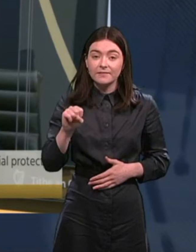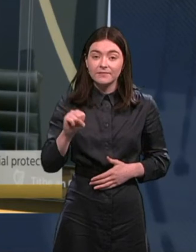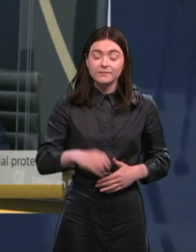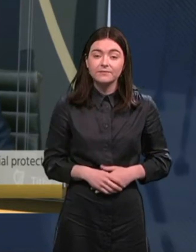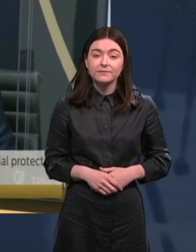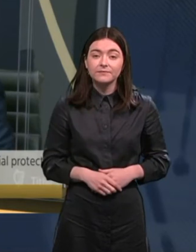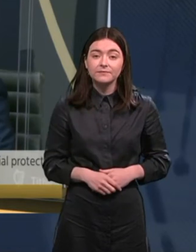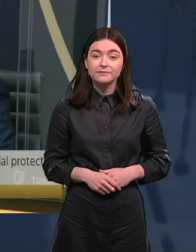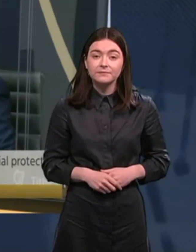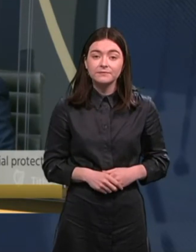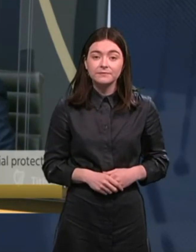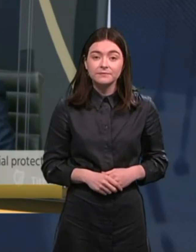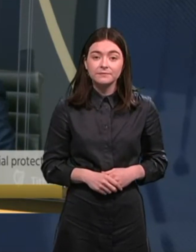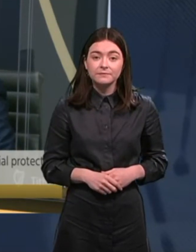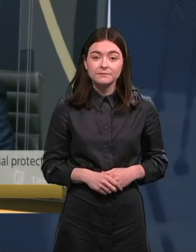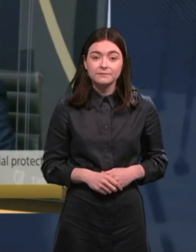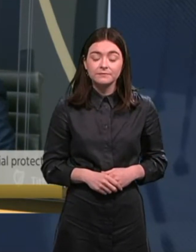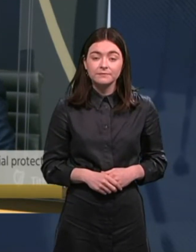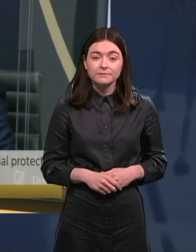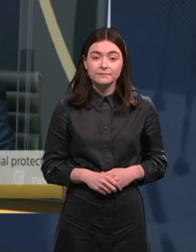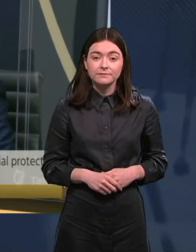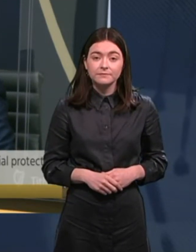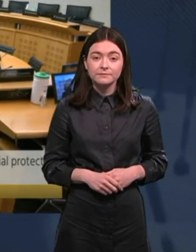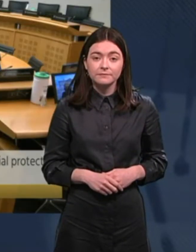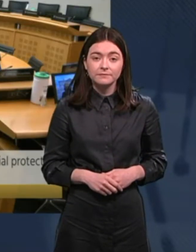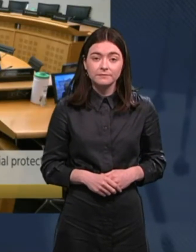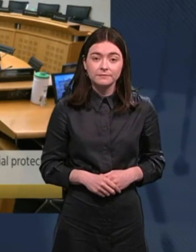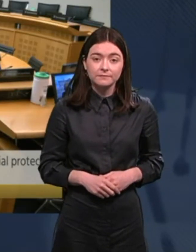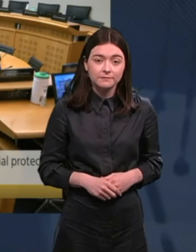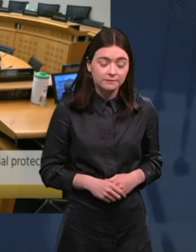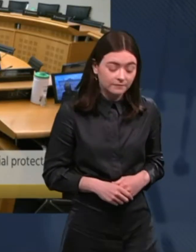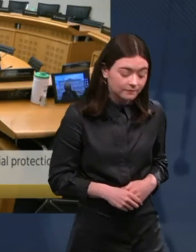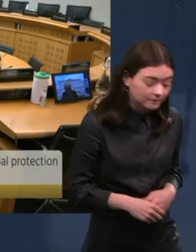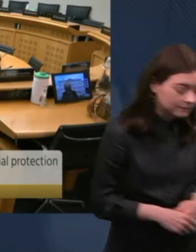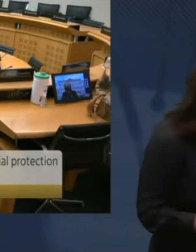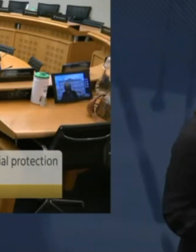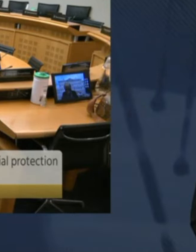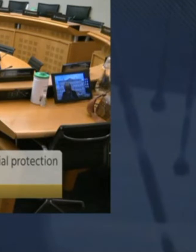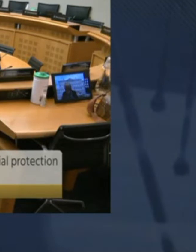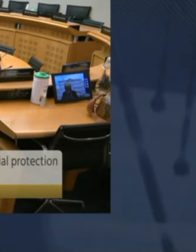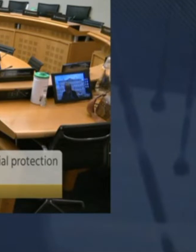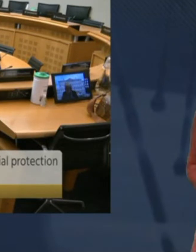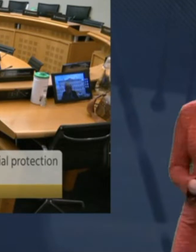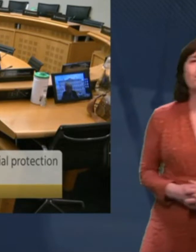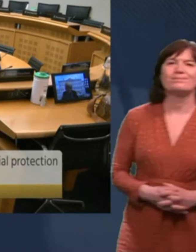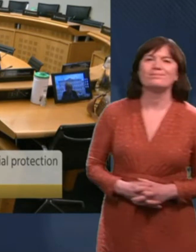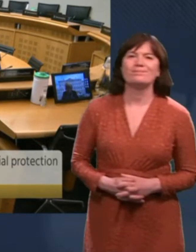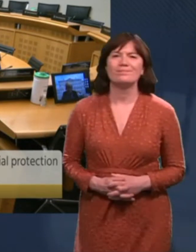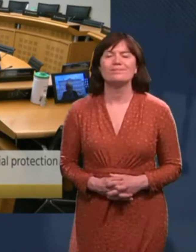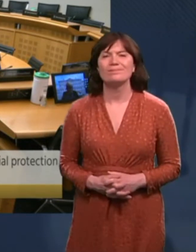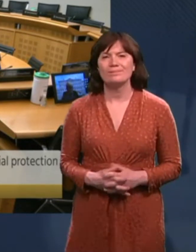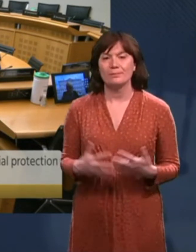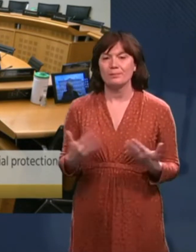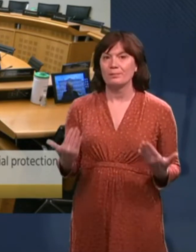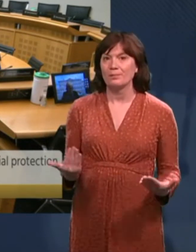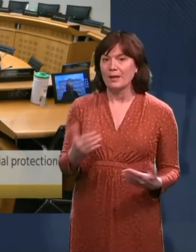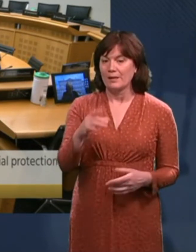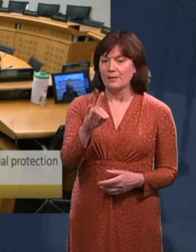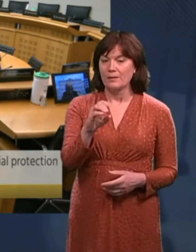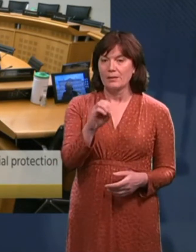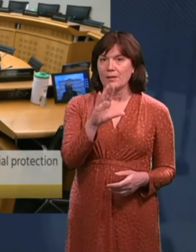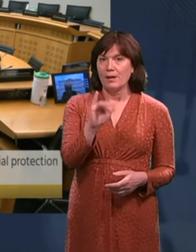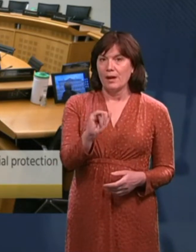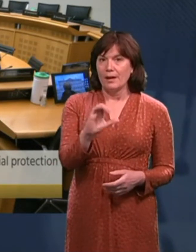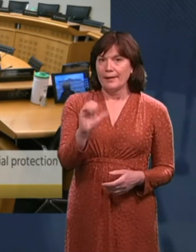Thanks, Chair. Just to start, Minister, I suppose I just want to say that I'm really glad that you're before the committee today, because I think it's abundantly clear that there is